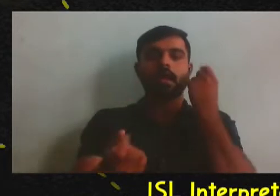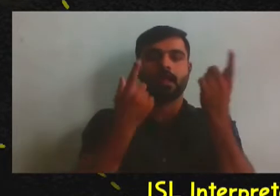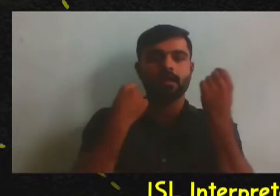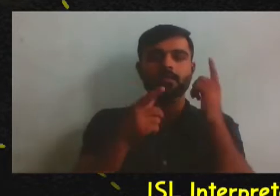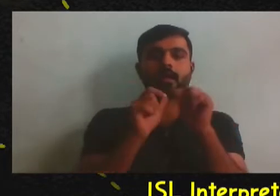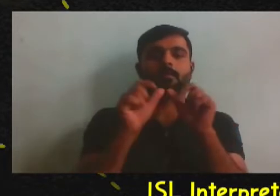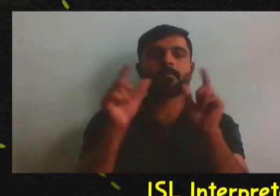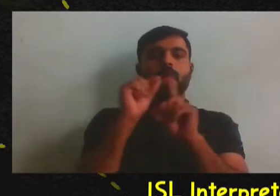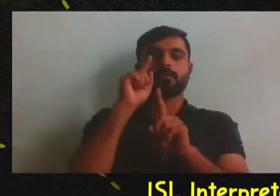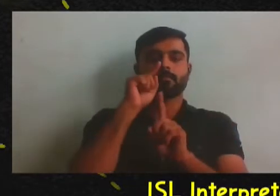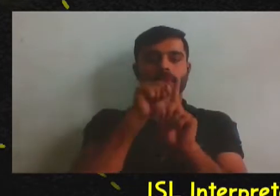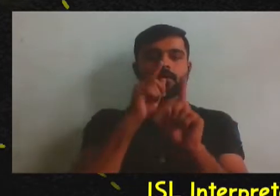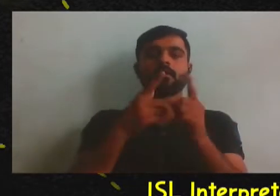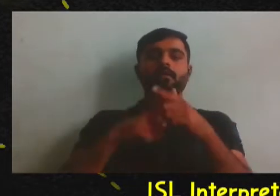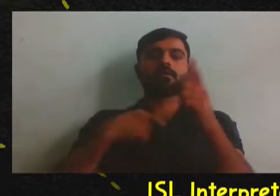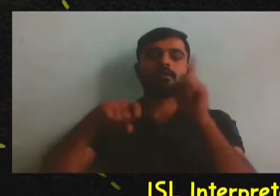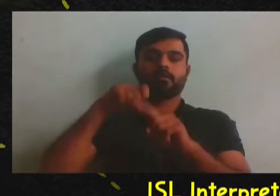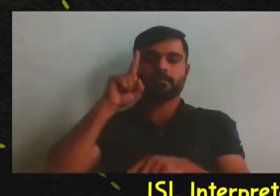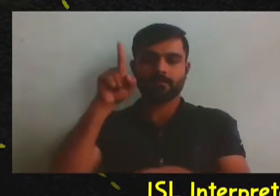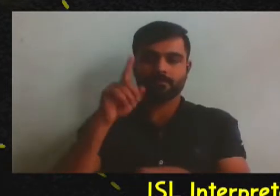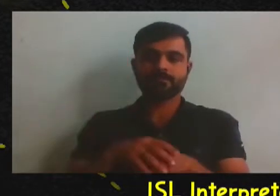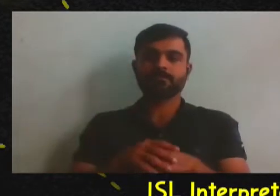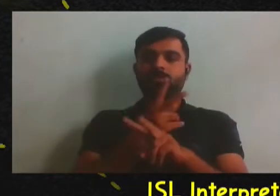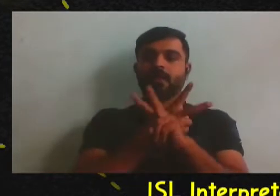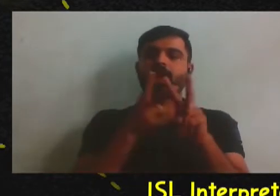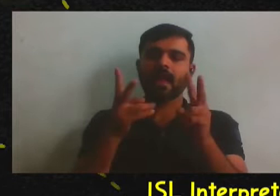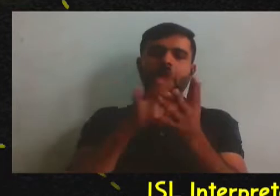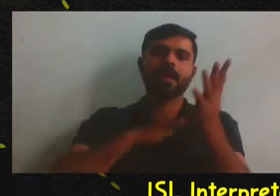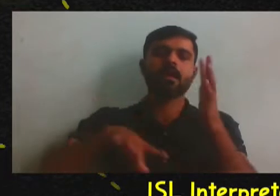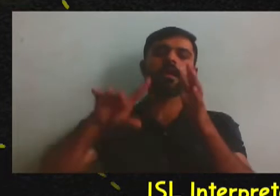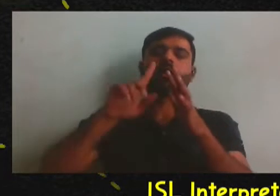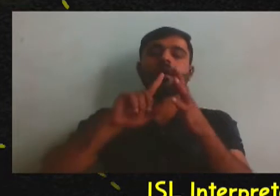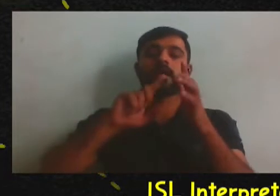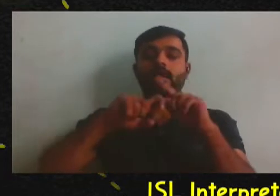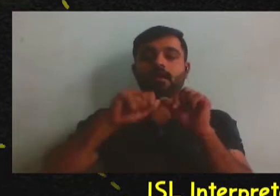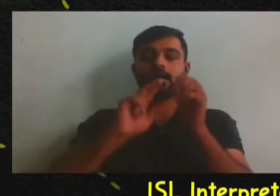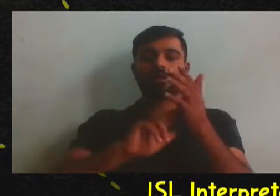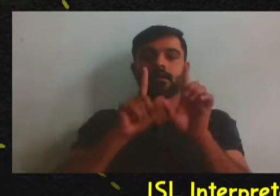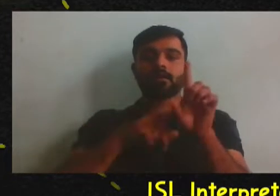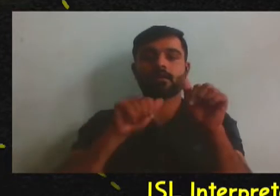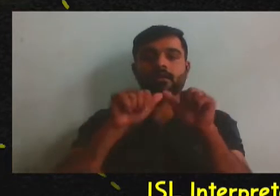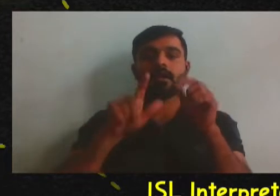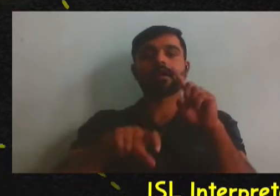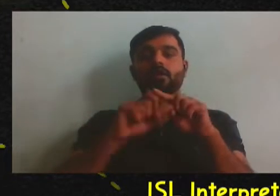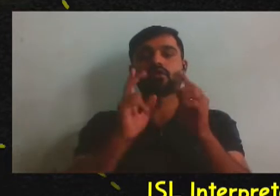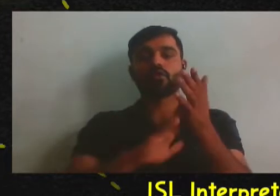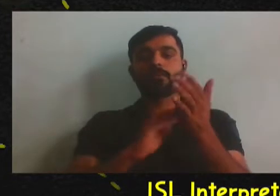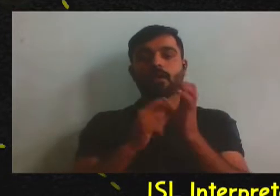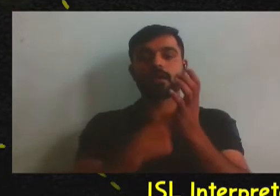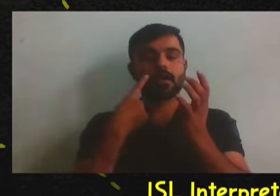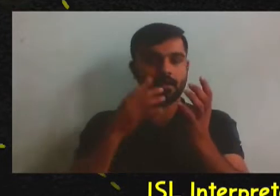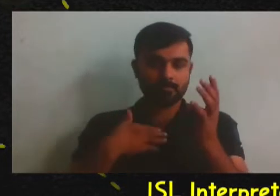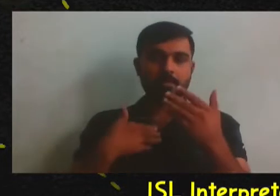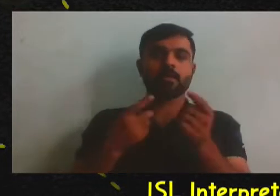Pradesh, Kashmir, right down to Kanyakumari and else. And because I manage speaking